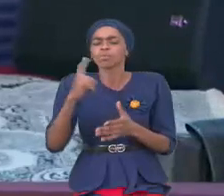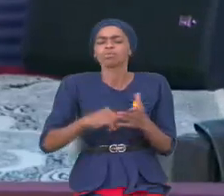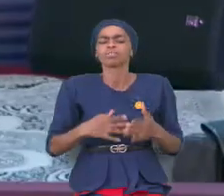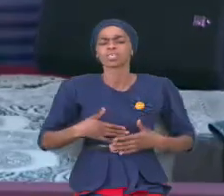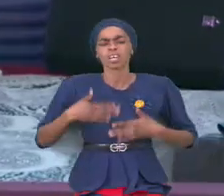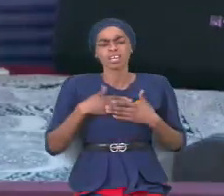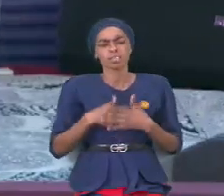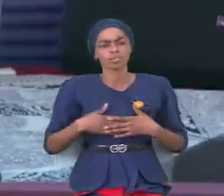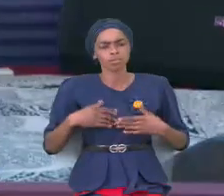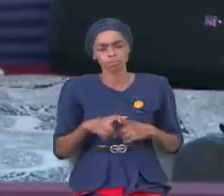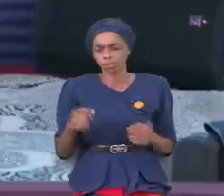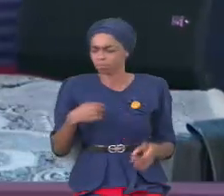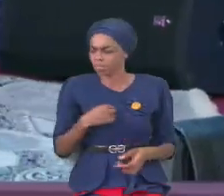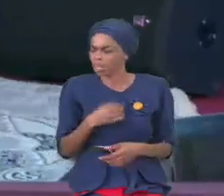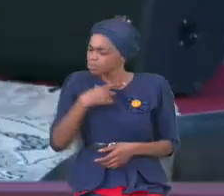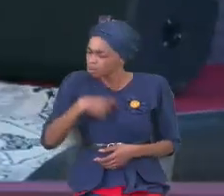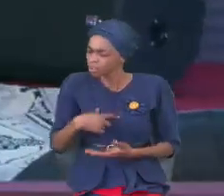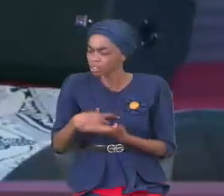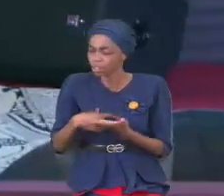he said in verse 18,